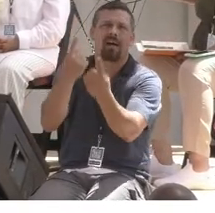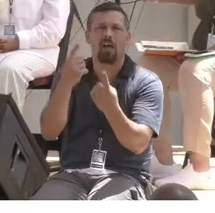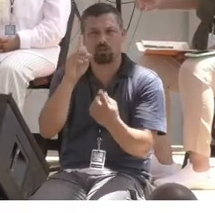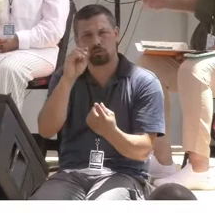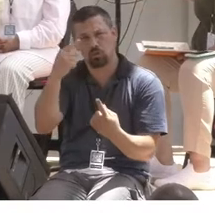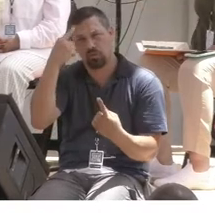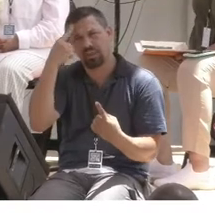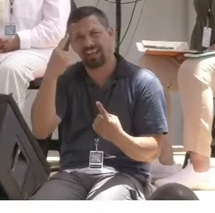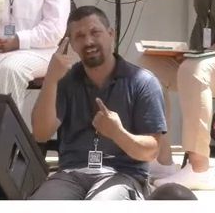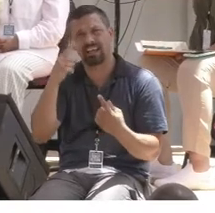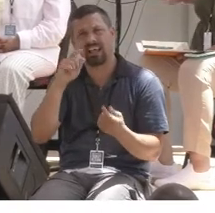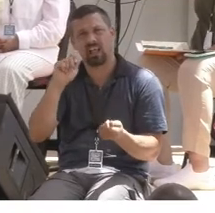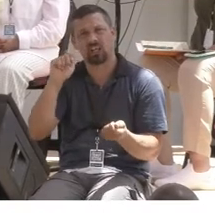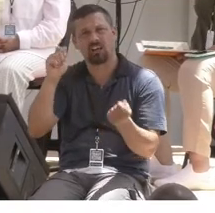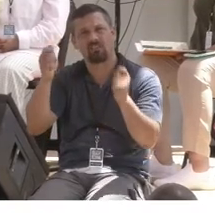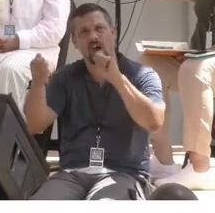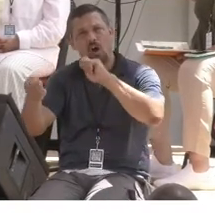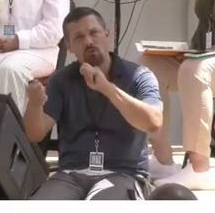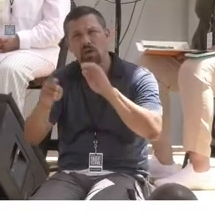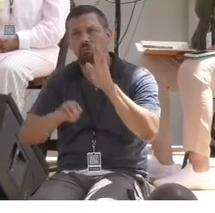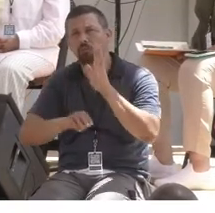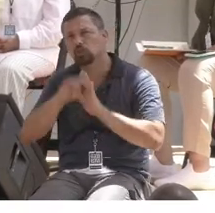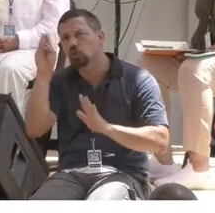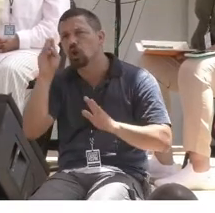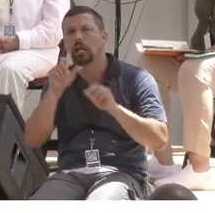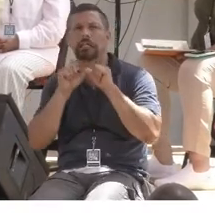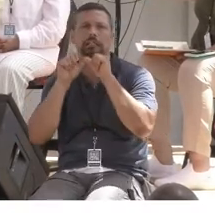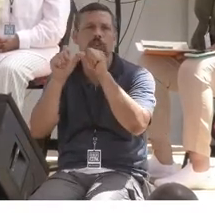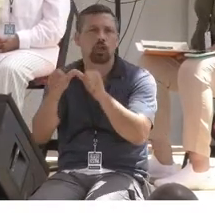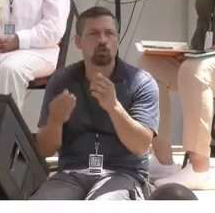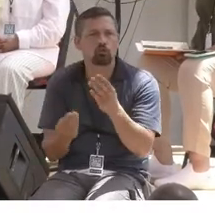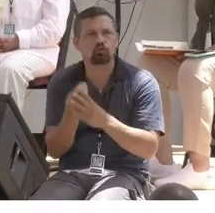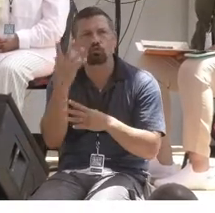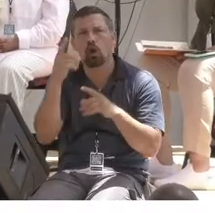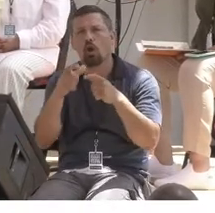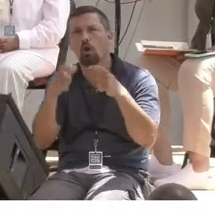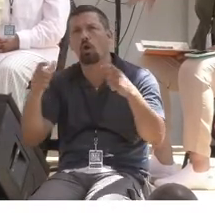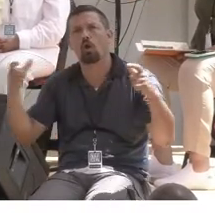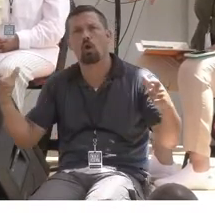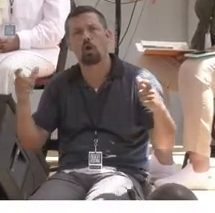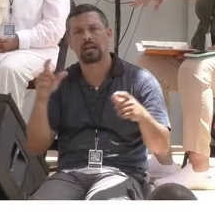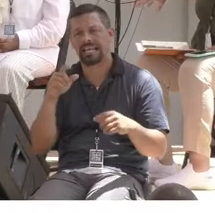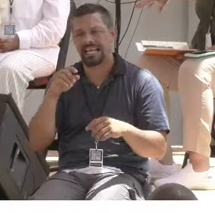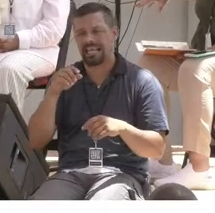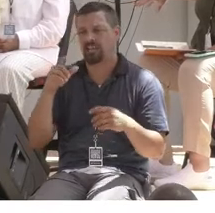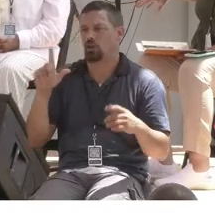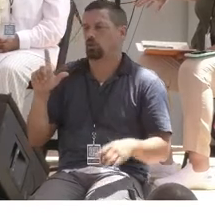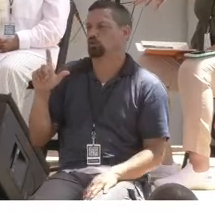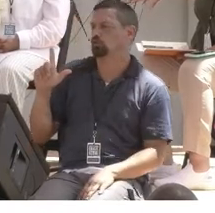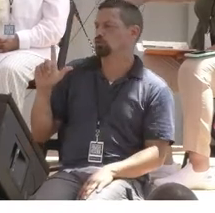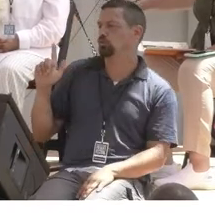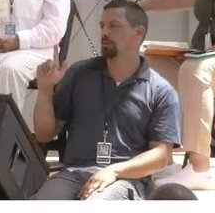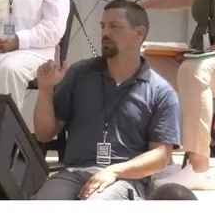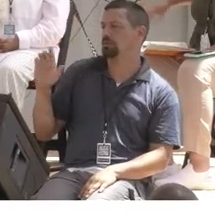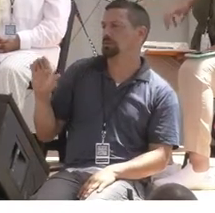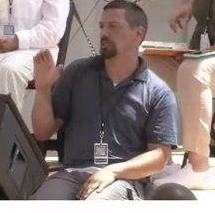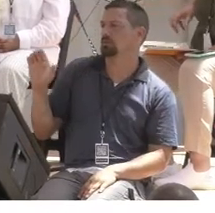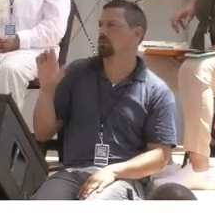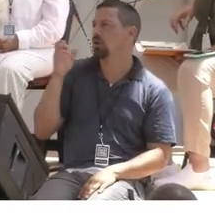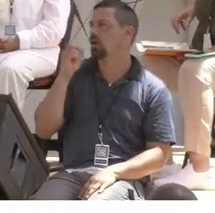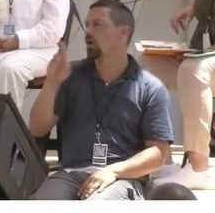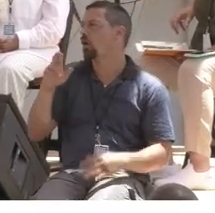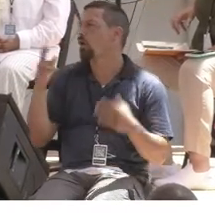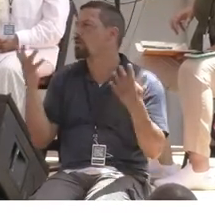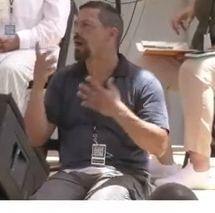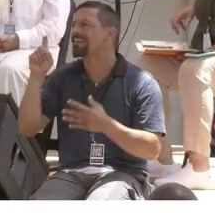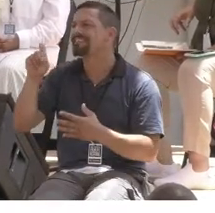are evolving, maturing, continuing to grow in the 21st century, or what more needs